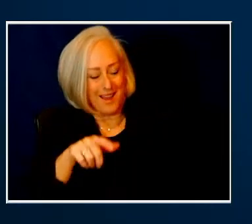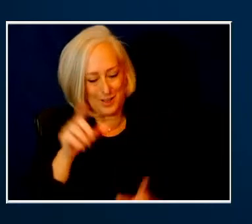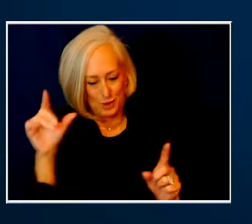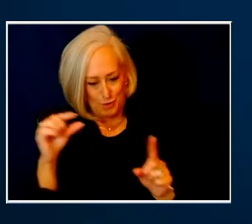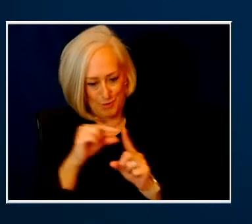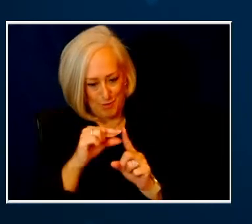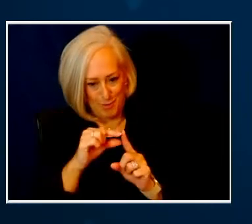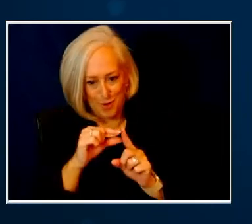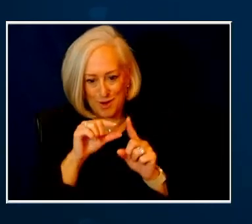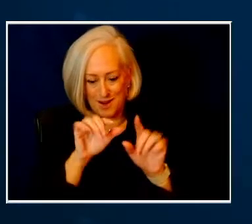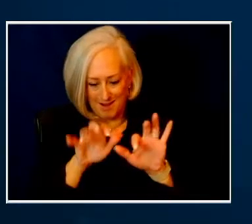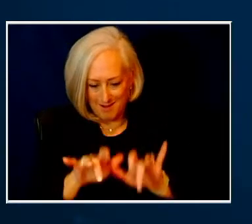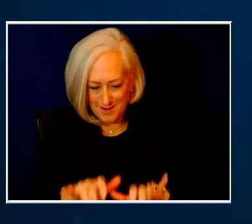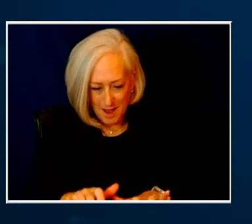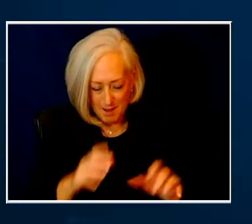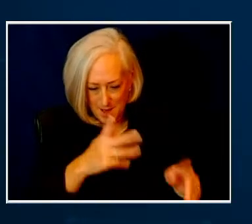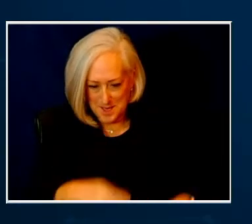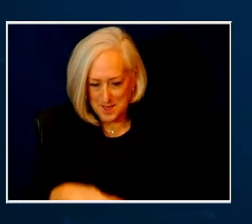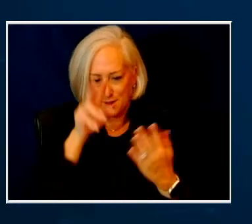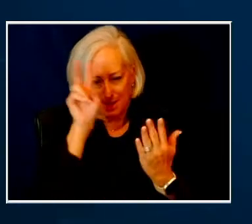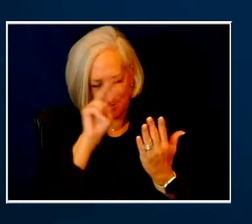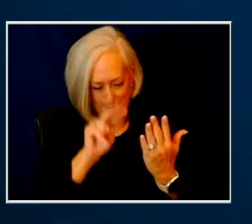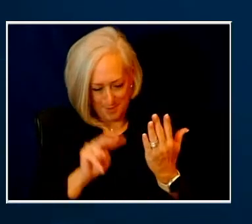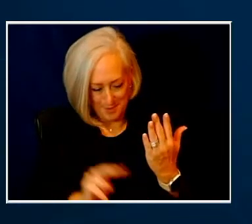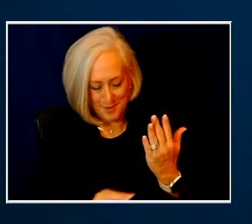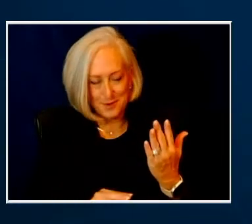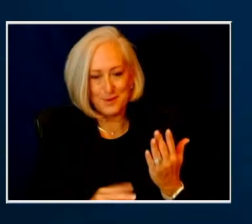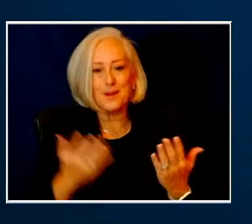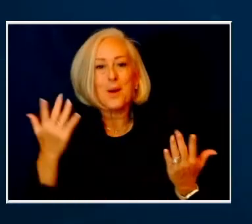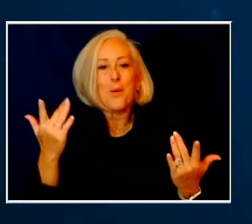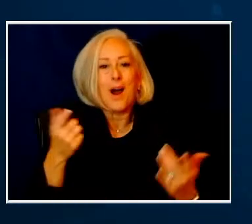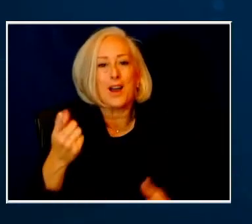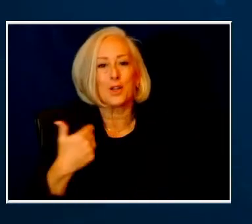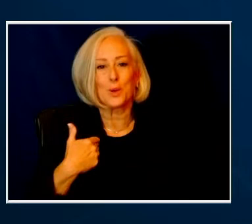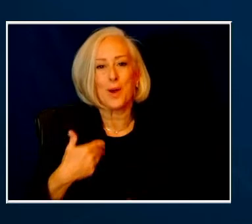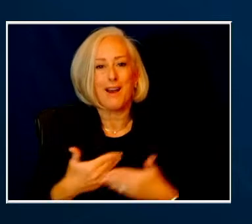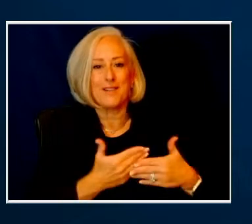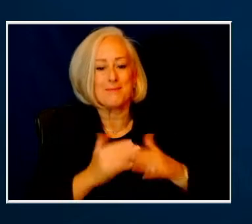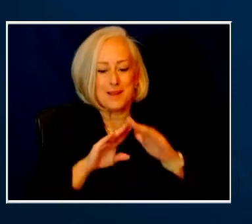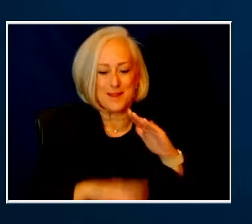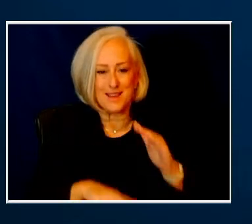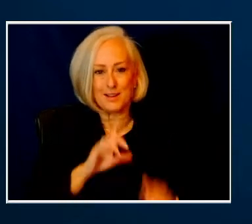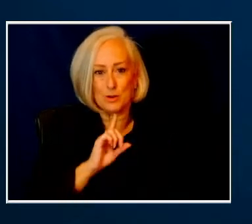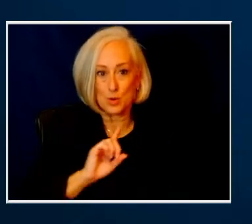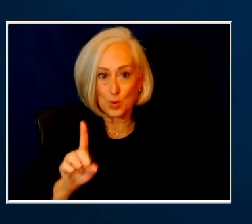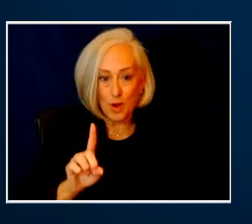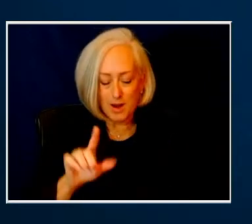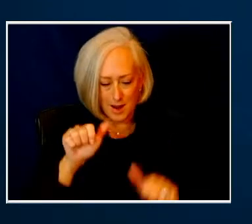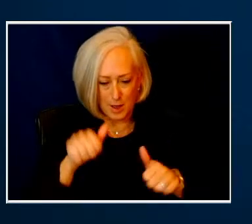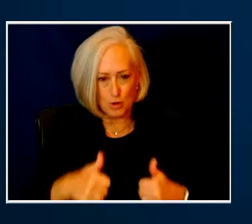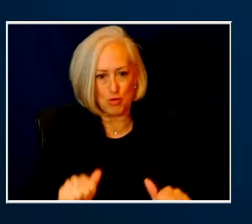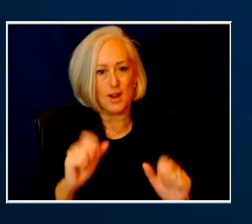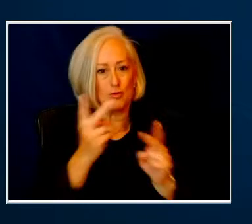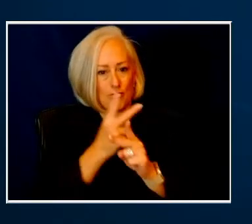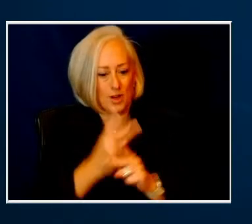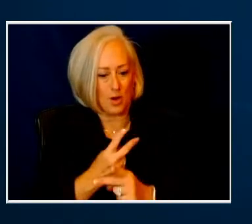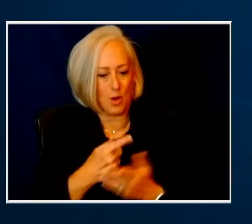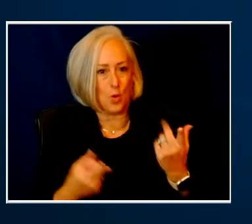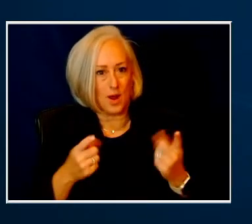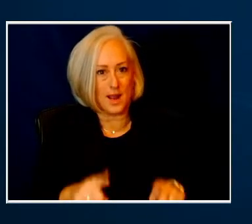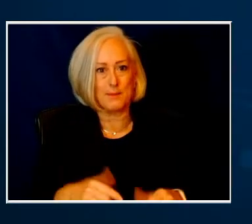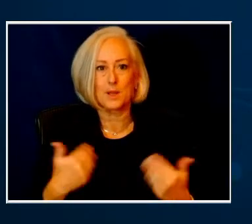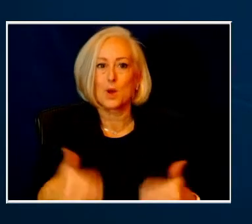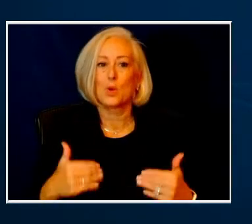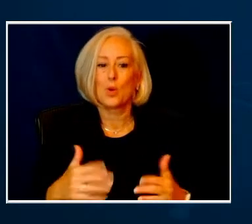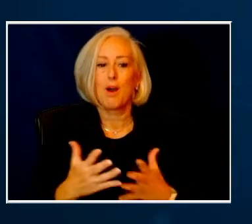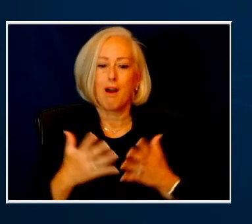when you have a child under the age of 1 and you're trying to figure out what's going on. A lot of twists and turns in your story, because before